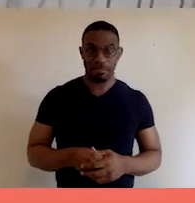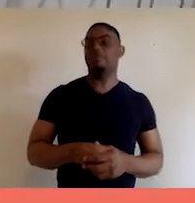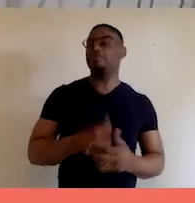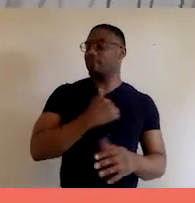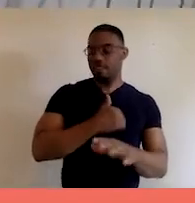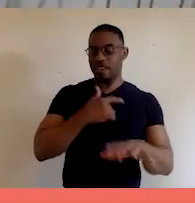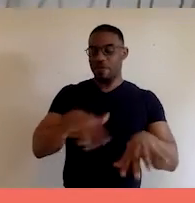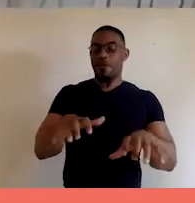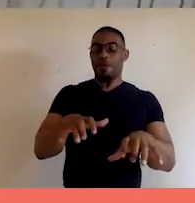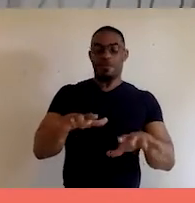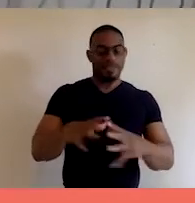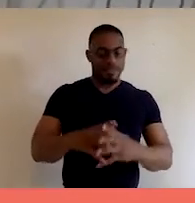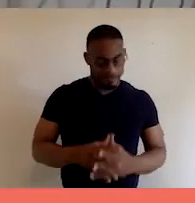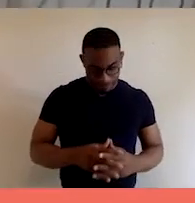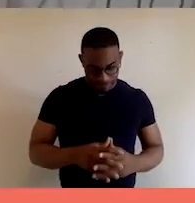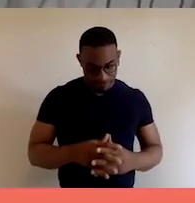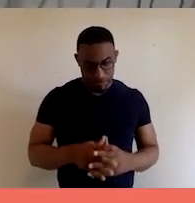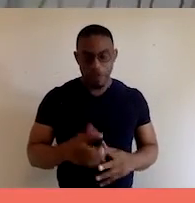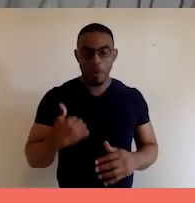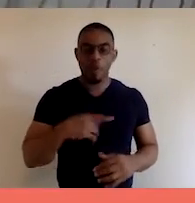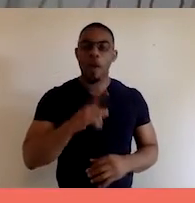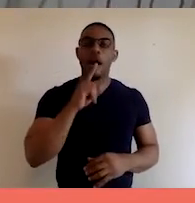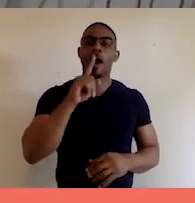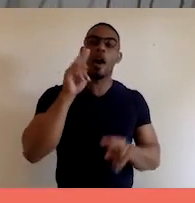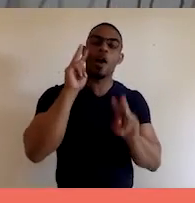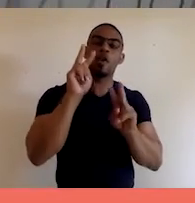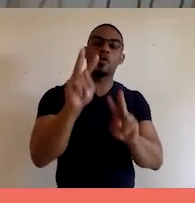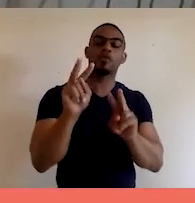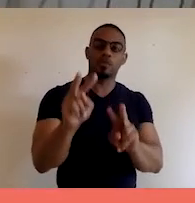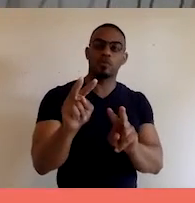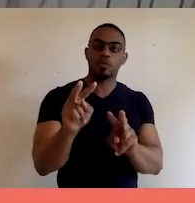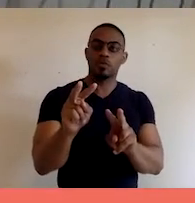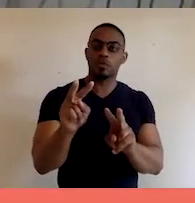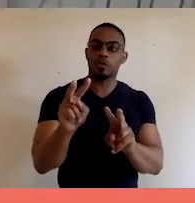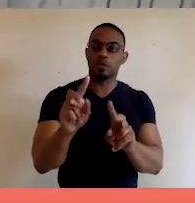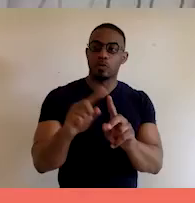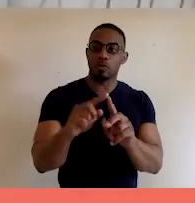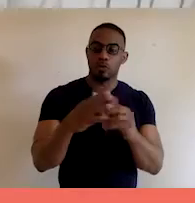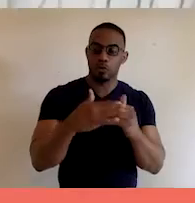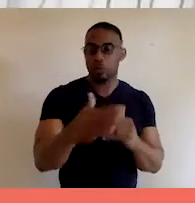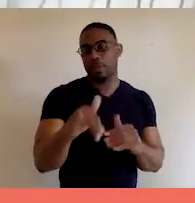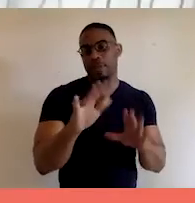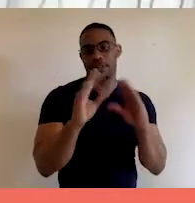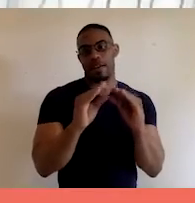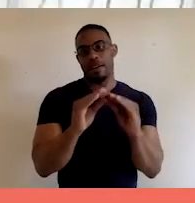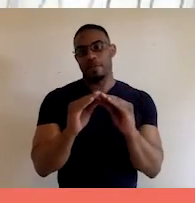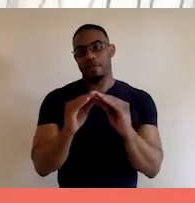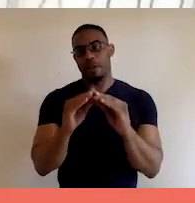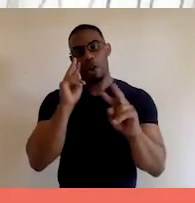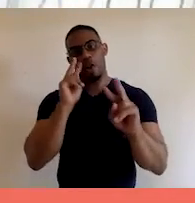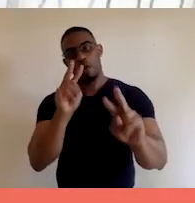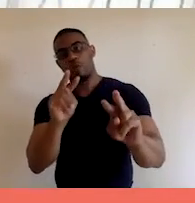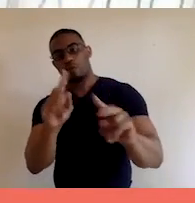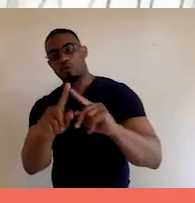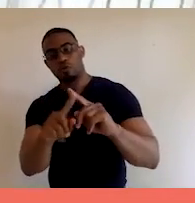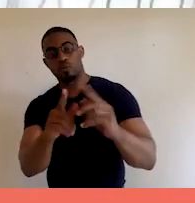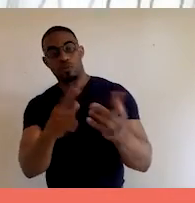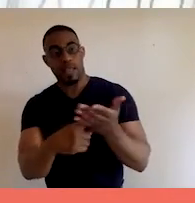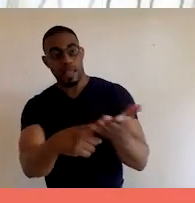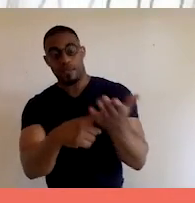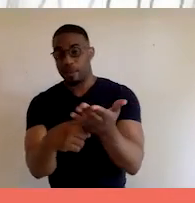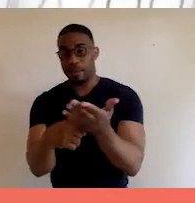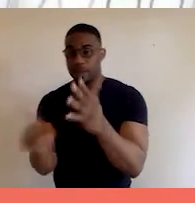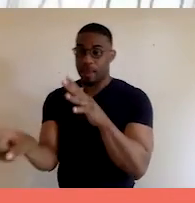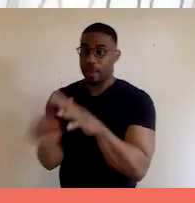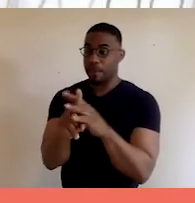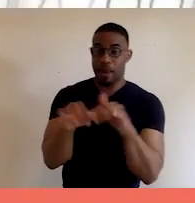Sorry, I froze there. We are looking forward to the rest of this conference and looking forward to the conversations that